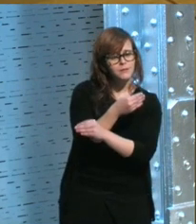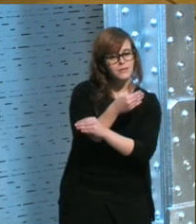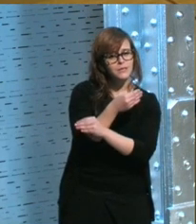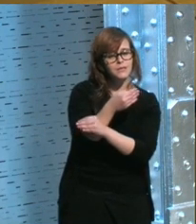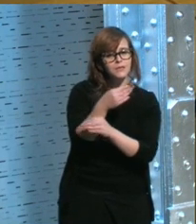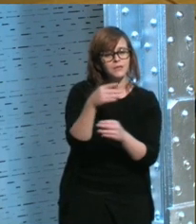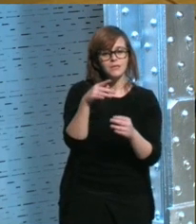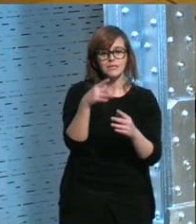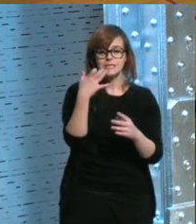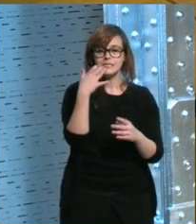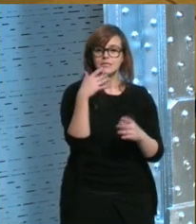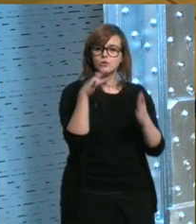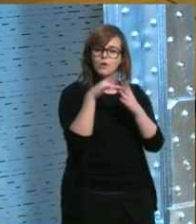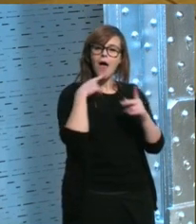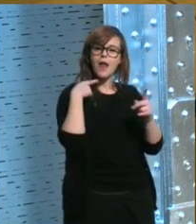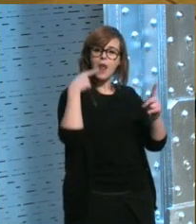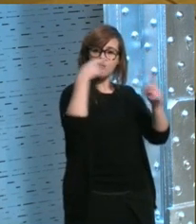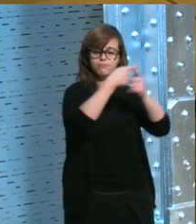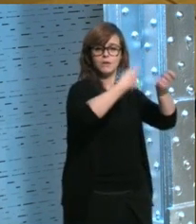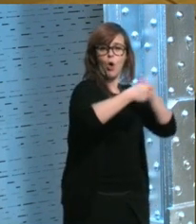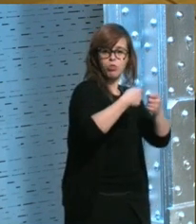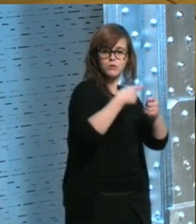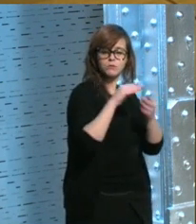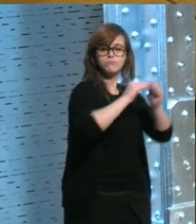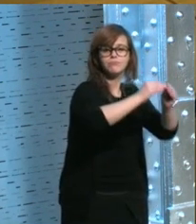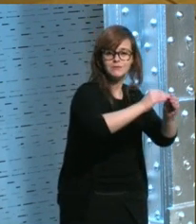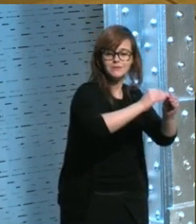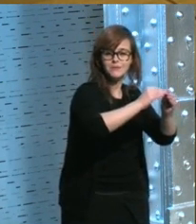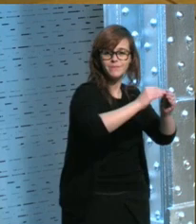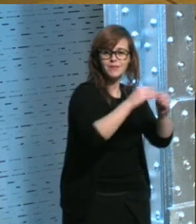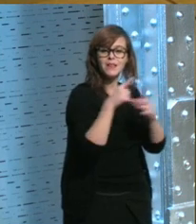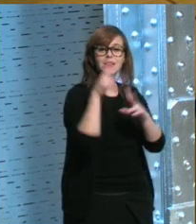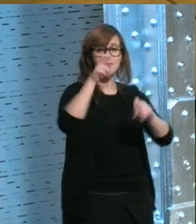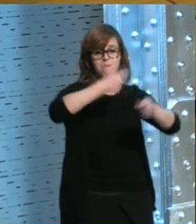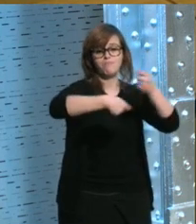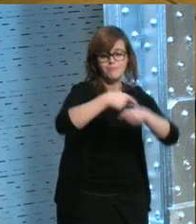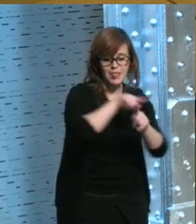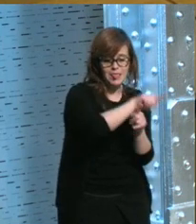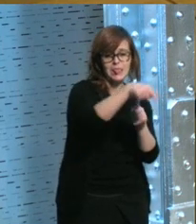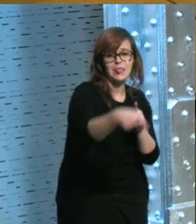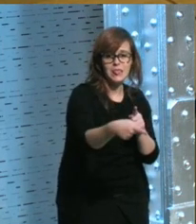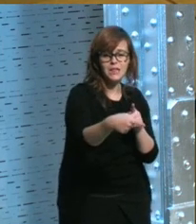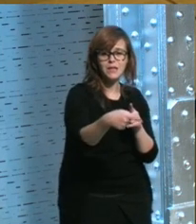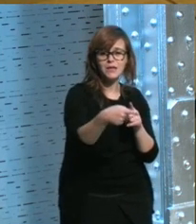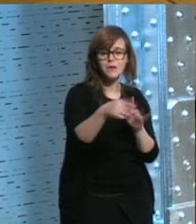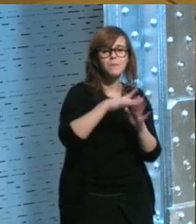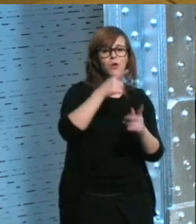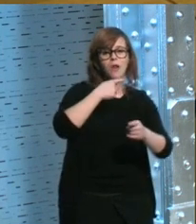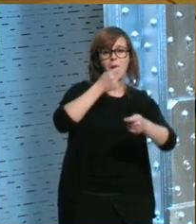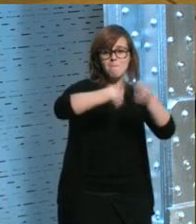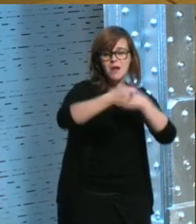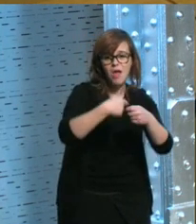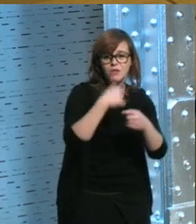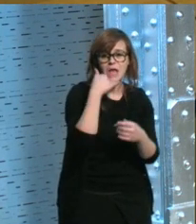with business you focus in product and then you focus in market. And the market never accepts well